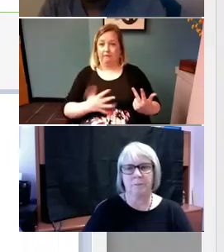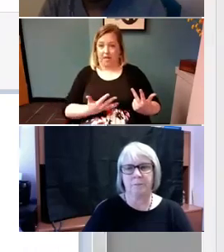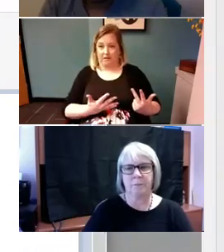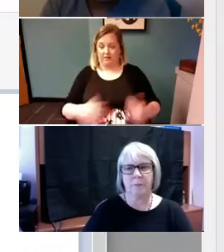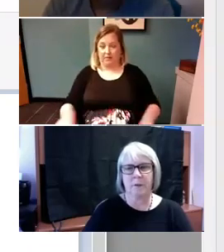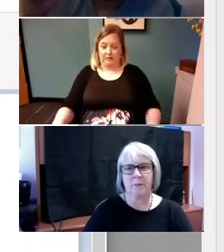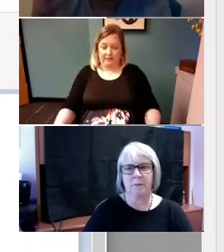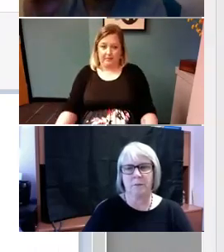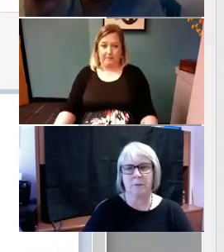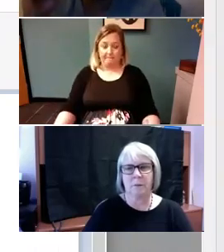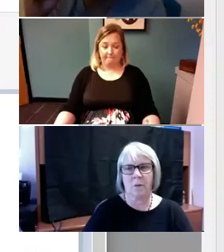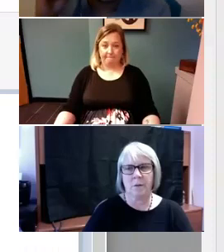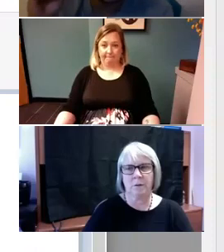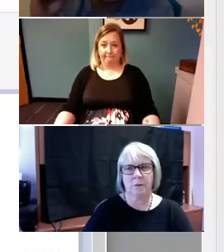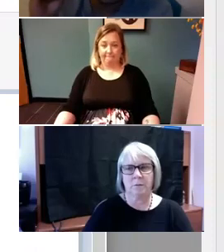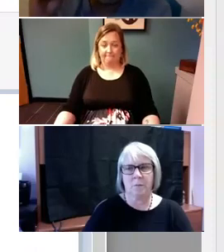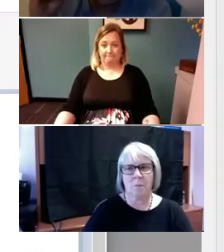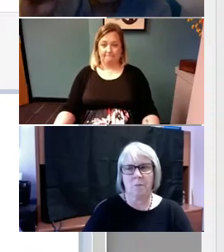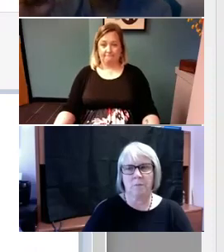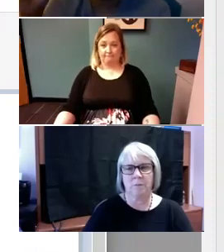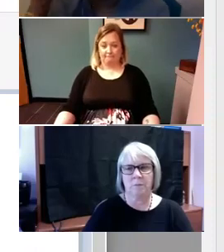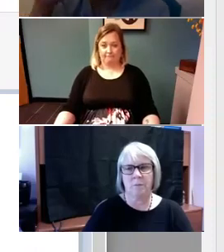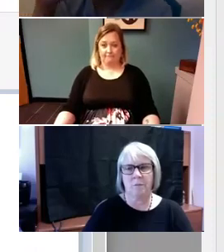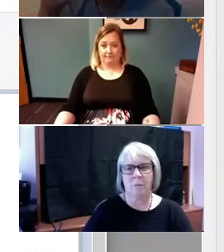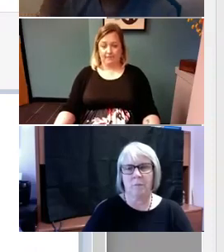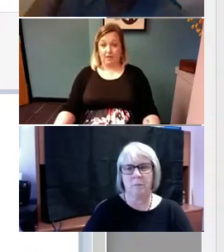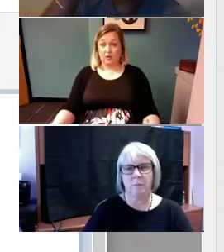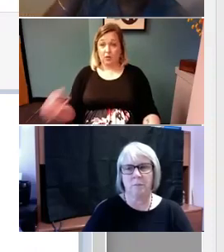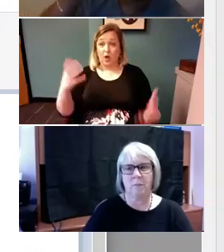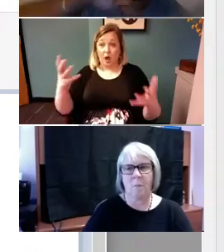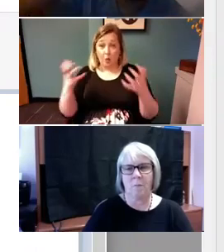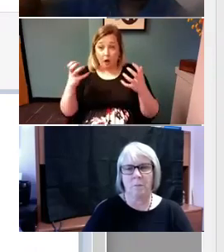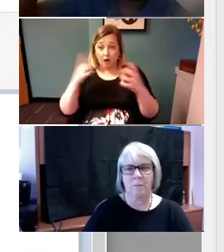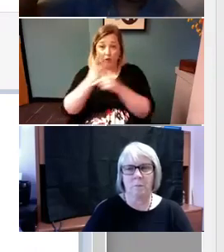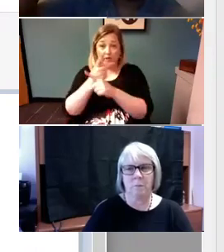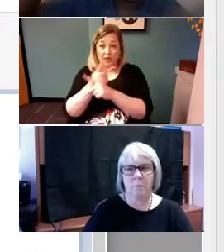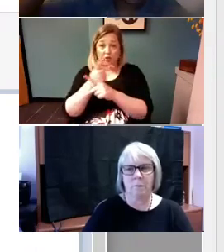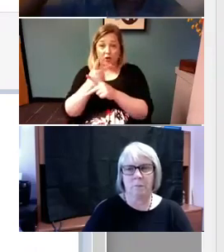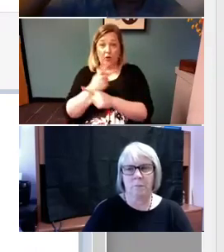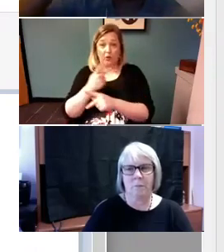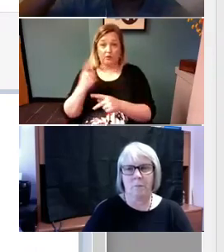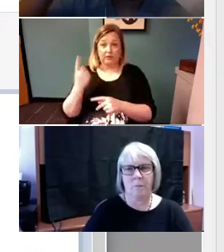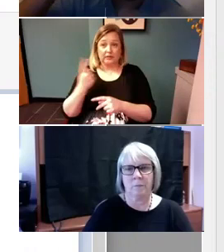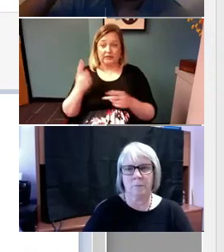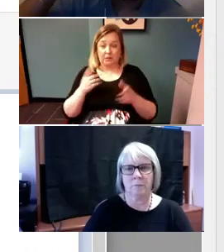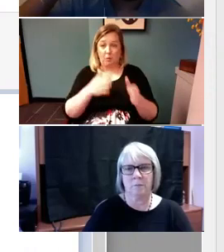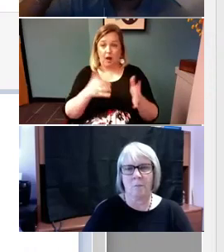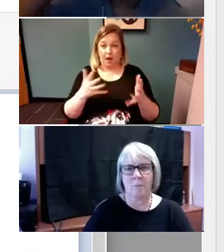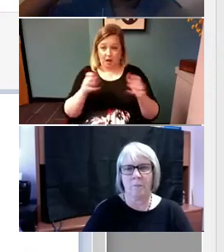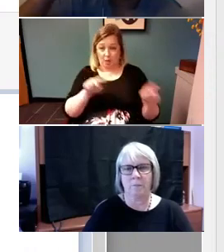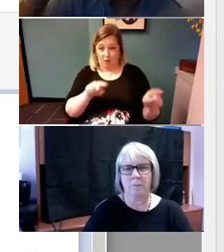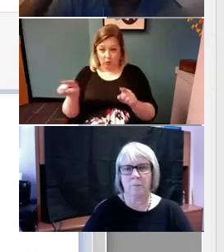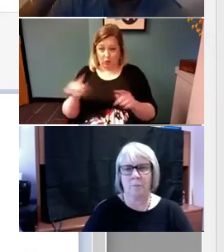5. Now, Tejaswani, I want you to figure out a way, and I want all of the rest of you to figure out a